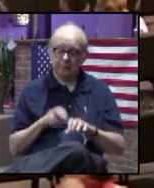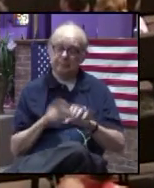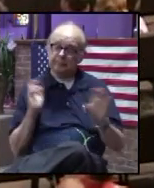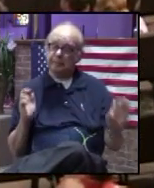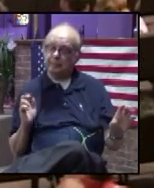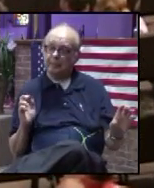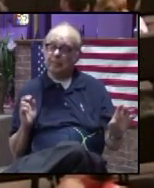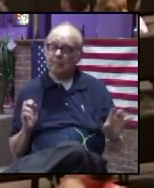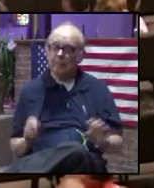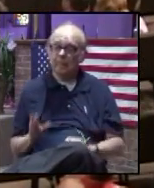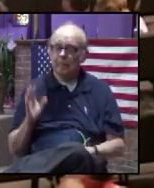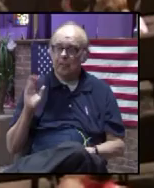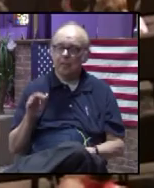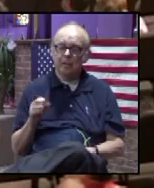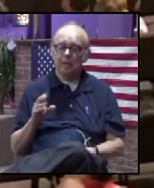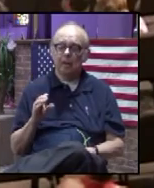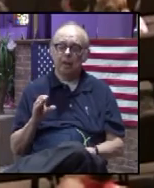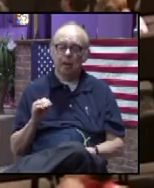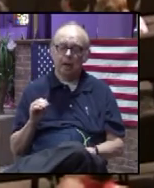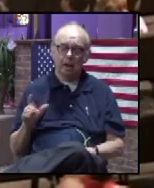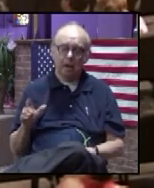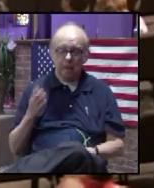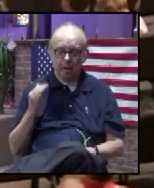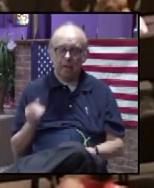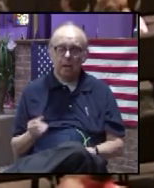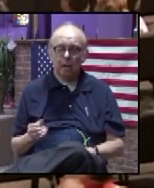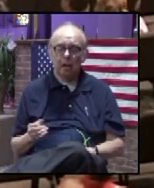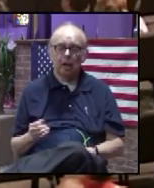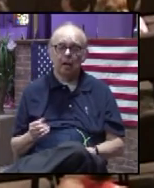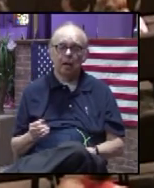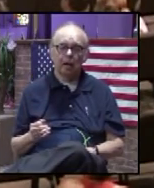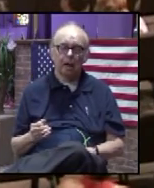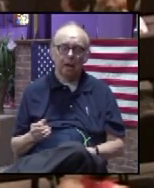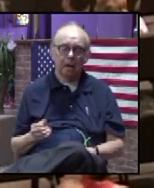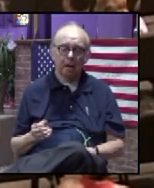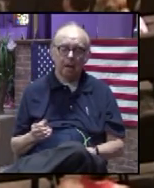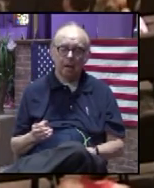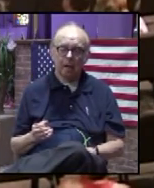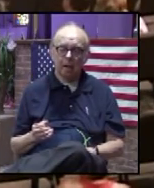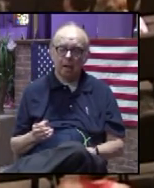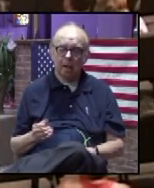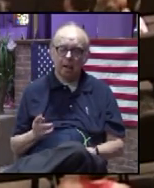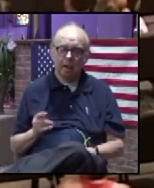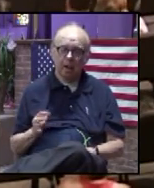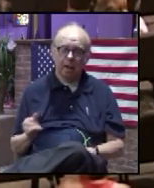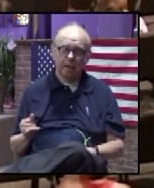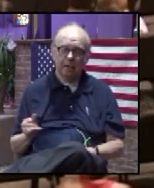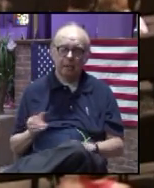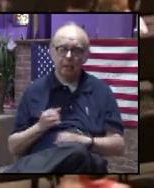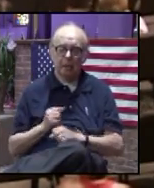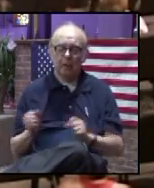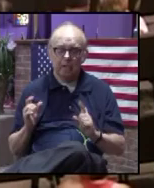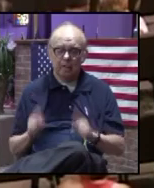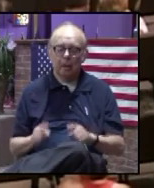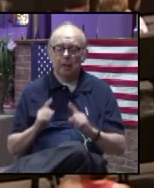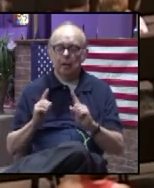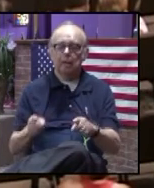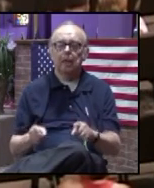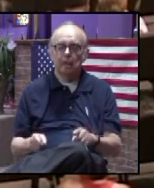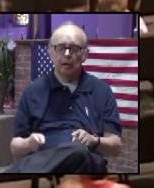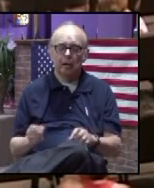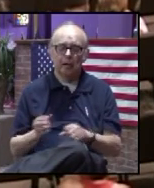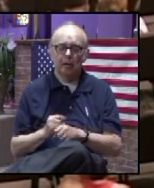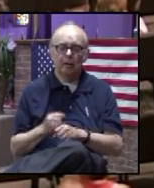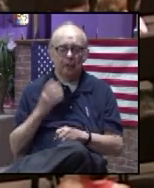And hey, it's cool because if Terry gets saved today and goes forward, hey man, I